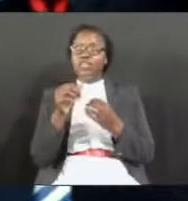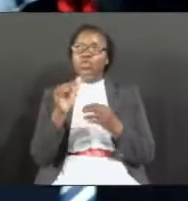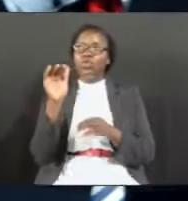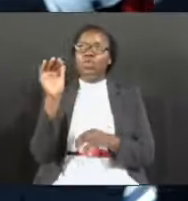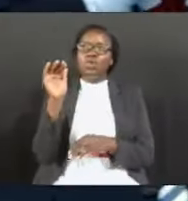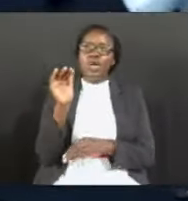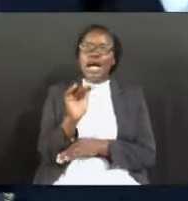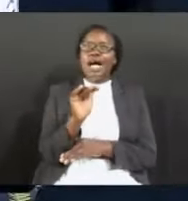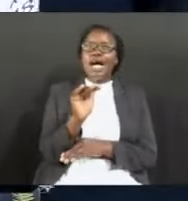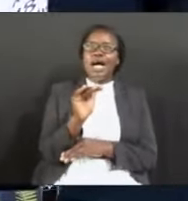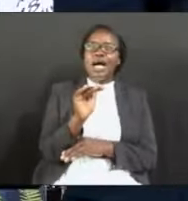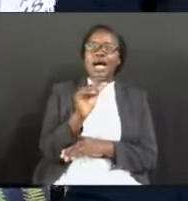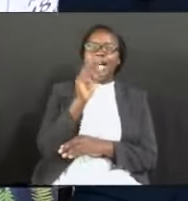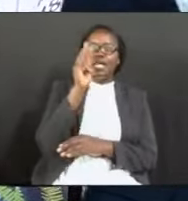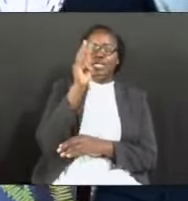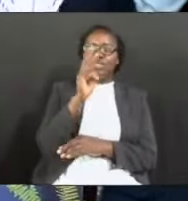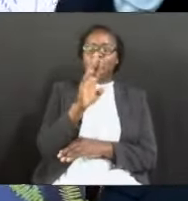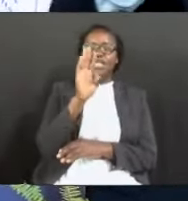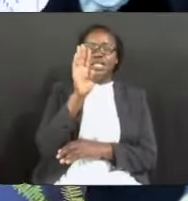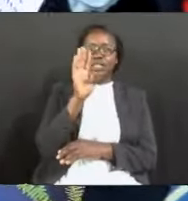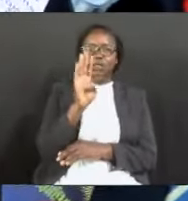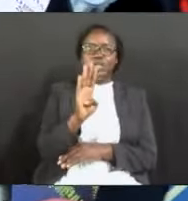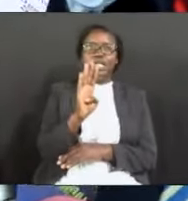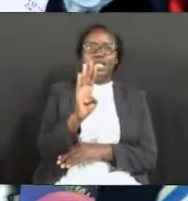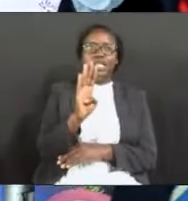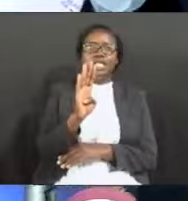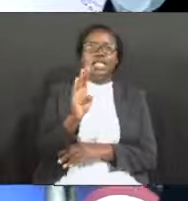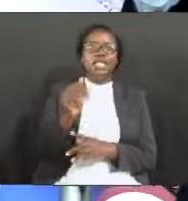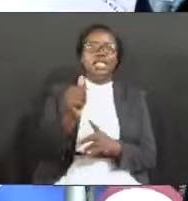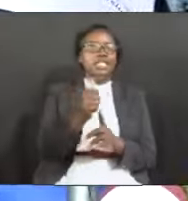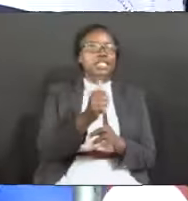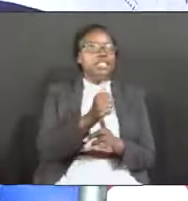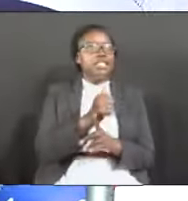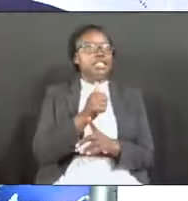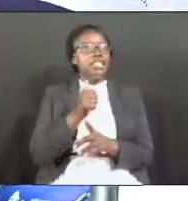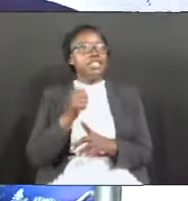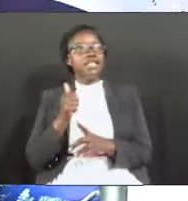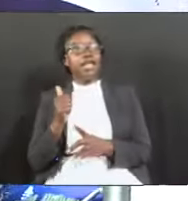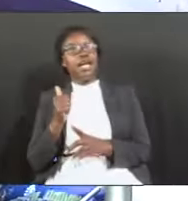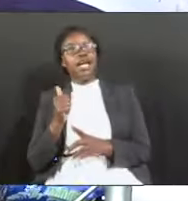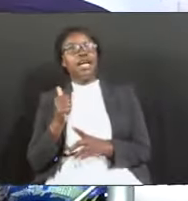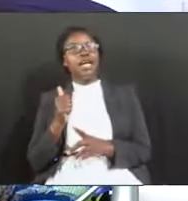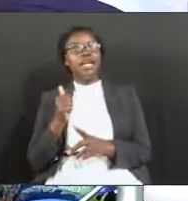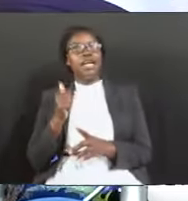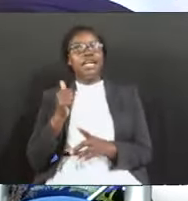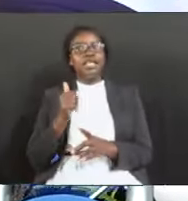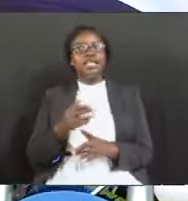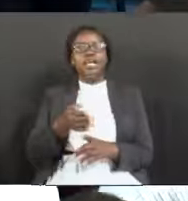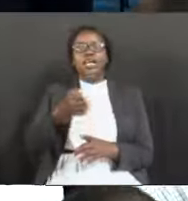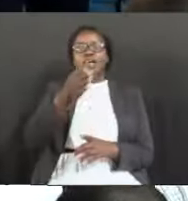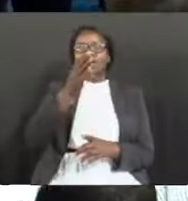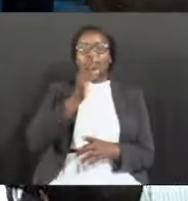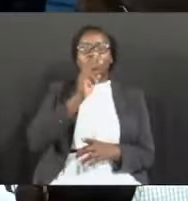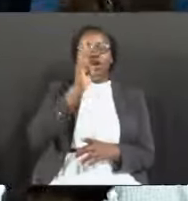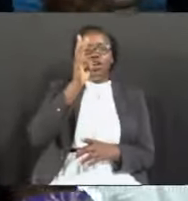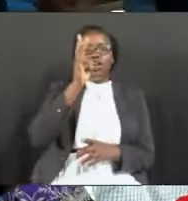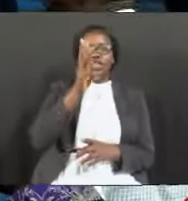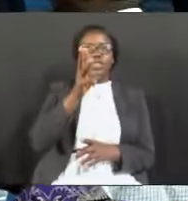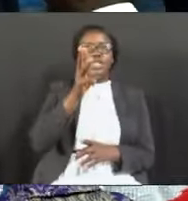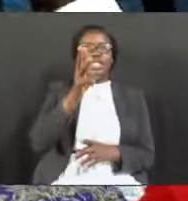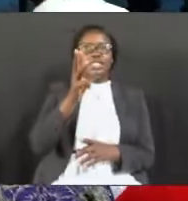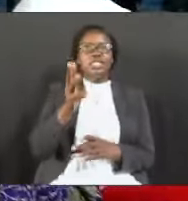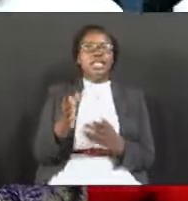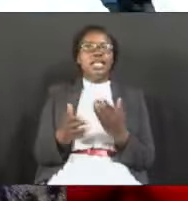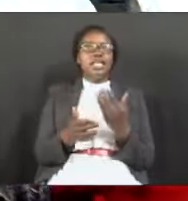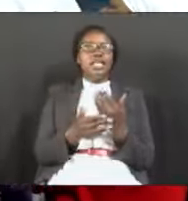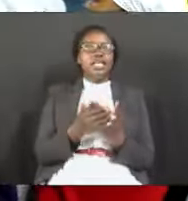Nothing you ask will be. Just come, my sisters. Just come, my brothers. Just come. God